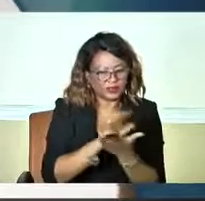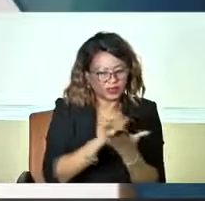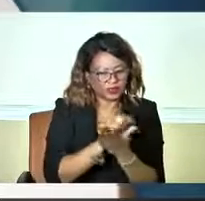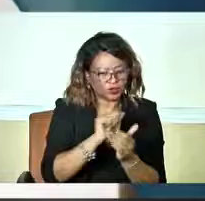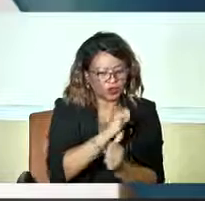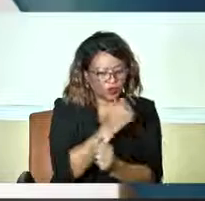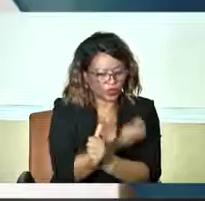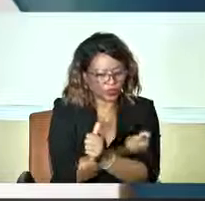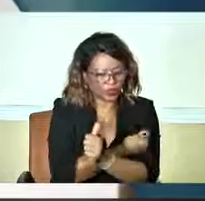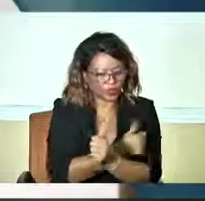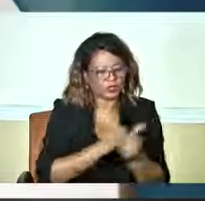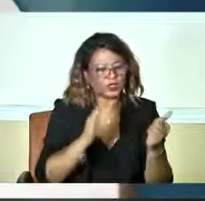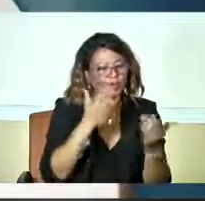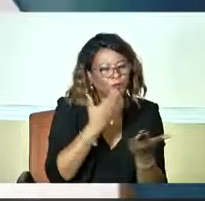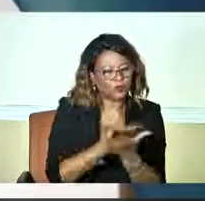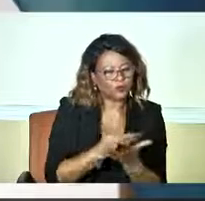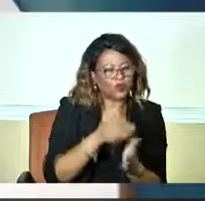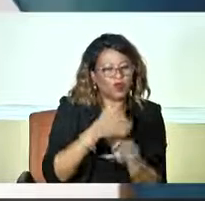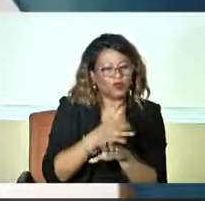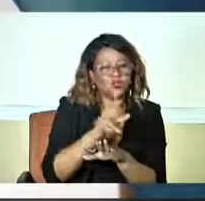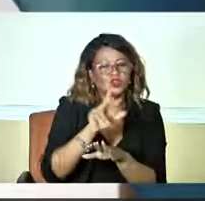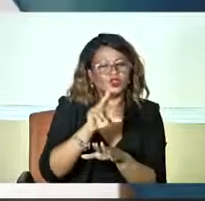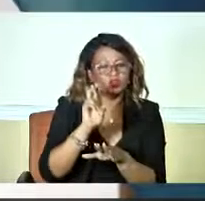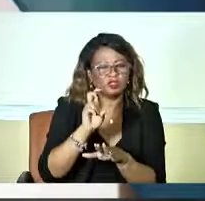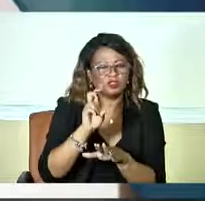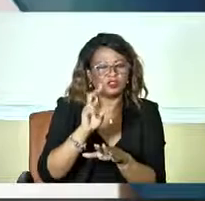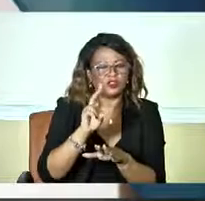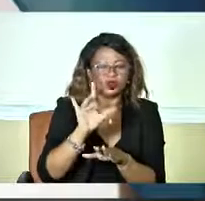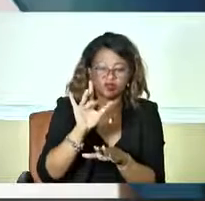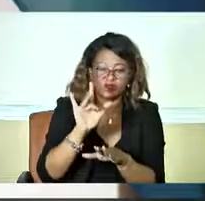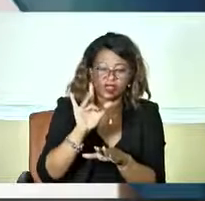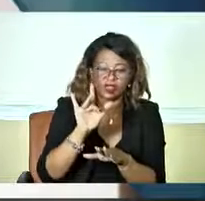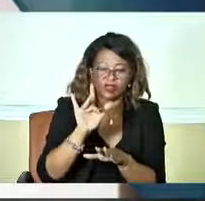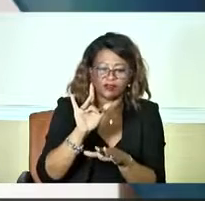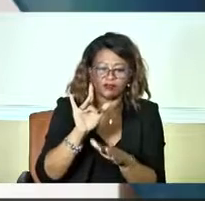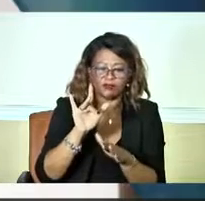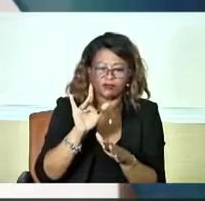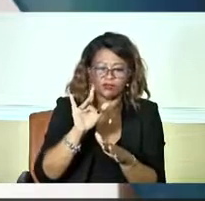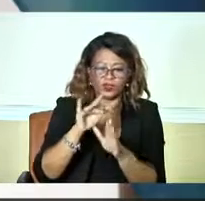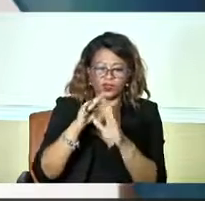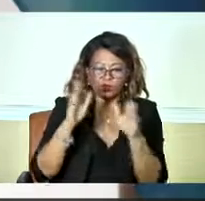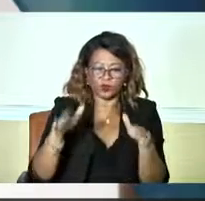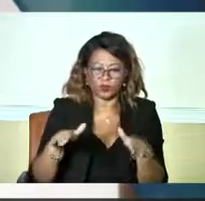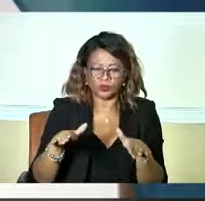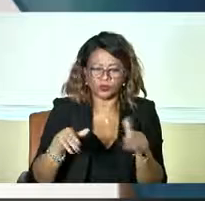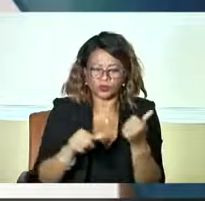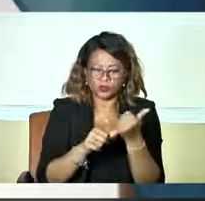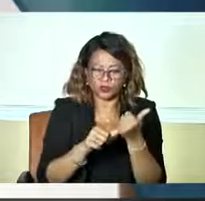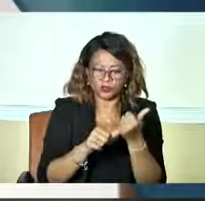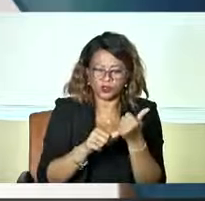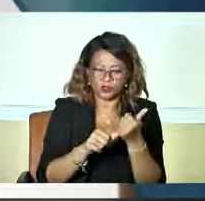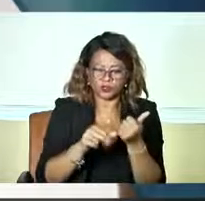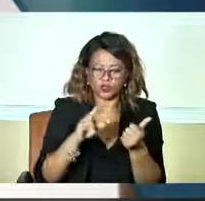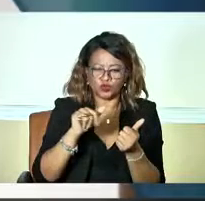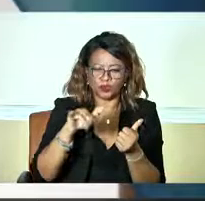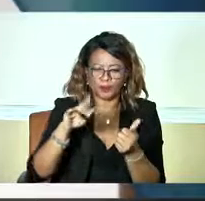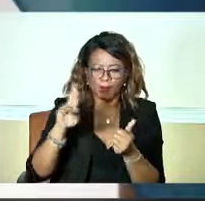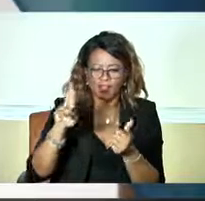Authority has approved over 2,500 Grand Bahamians to receive assistance to repair their